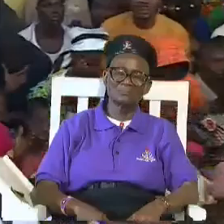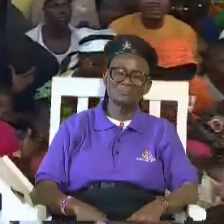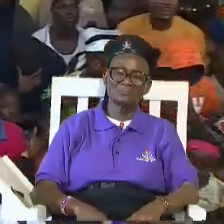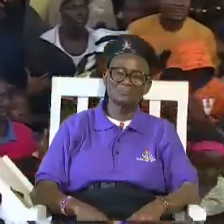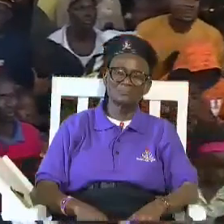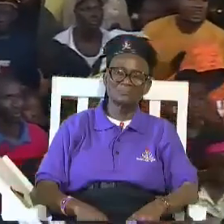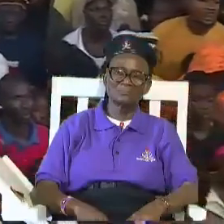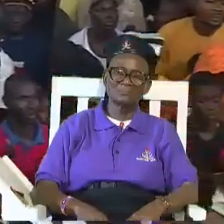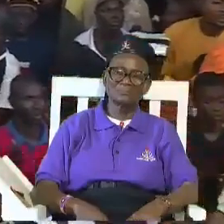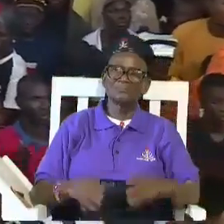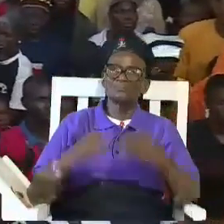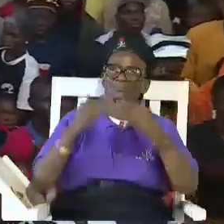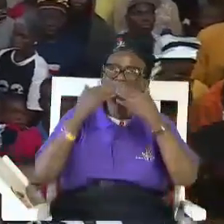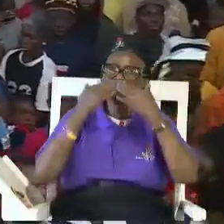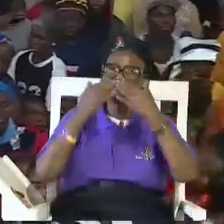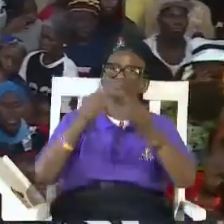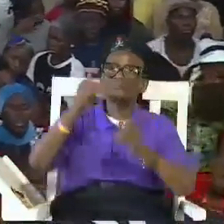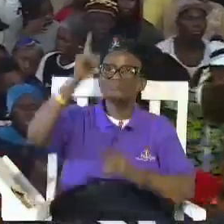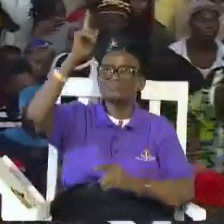Thank you, Father.